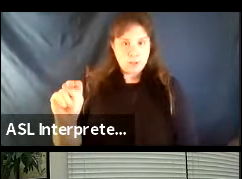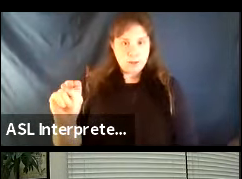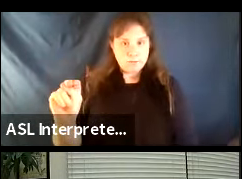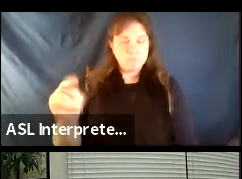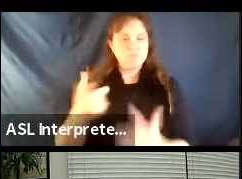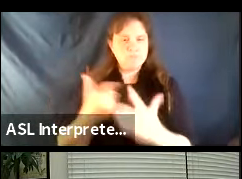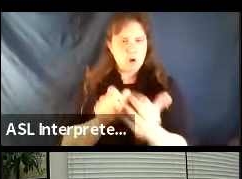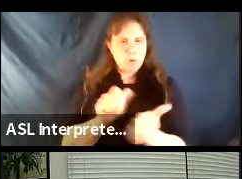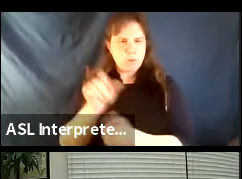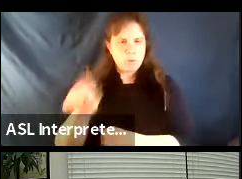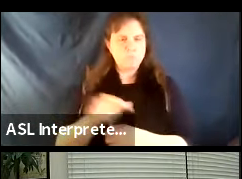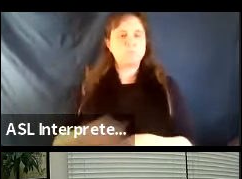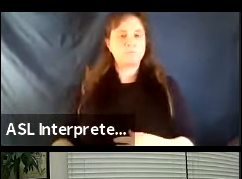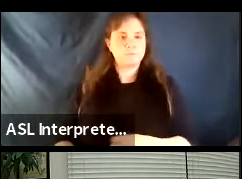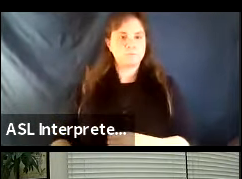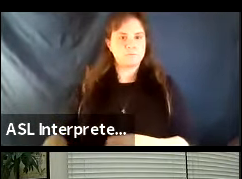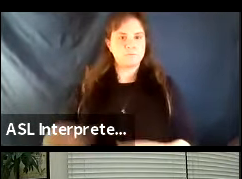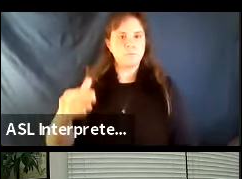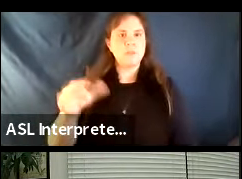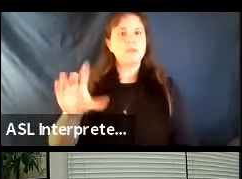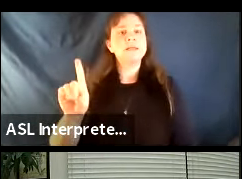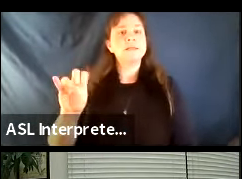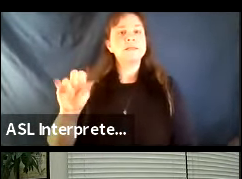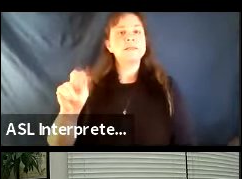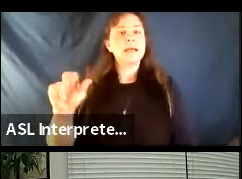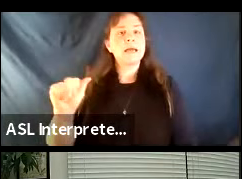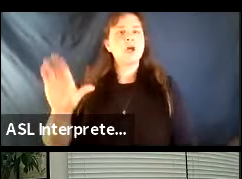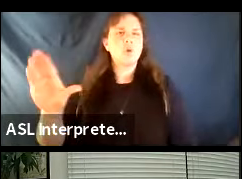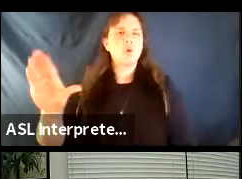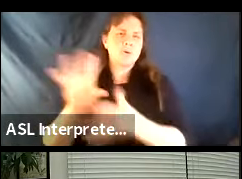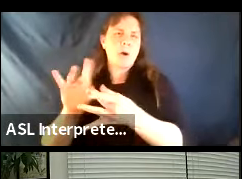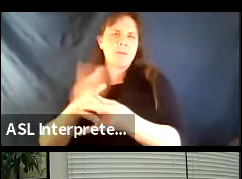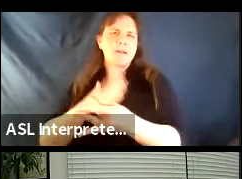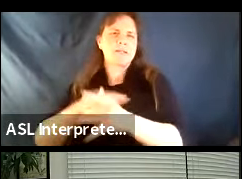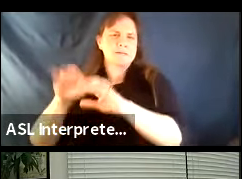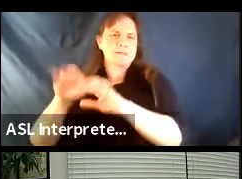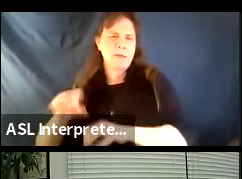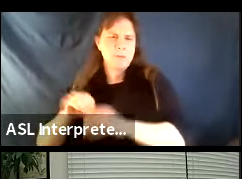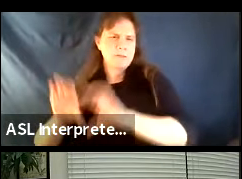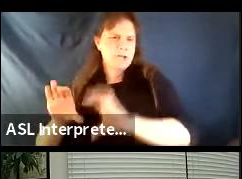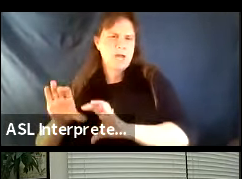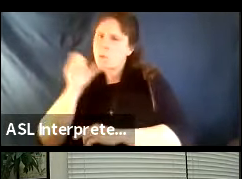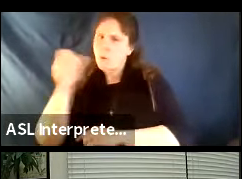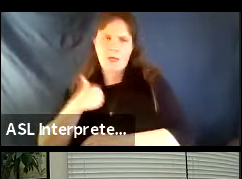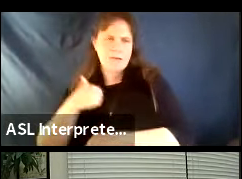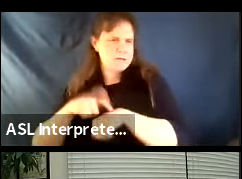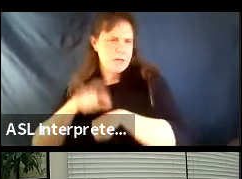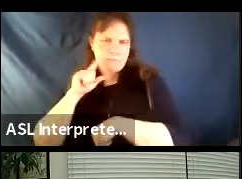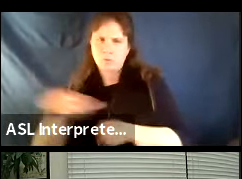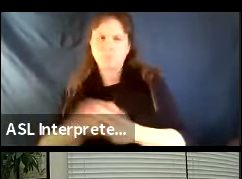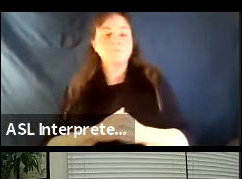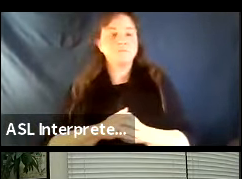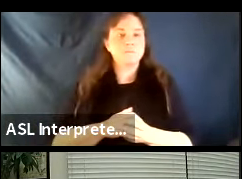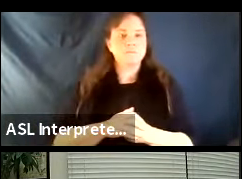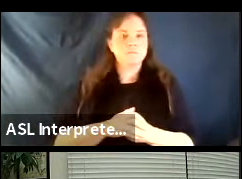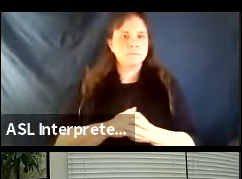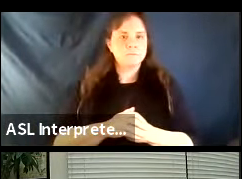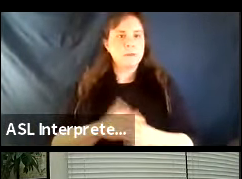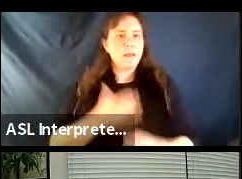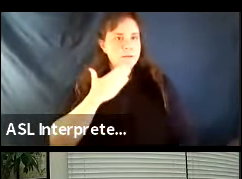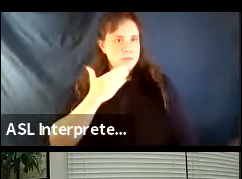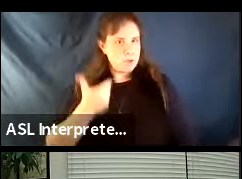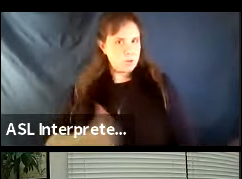of you. And Diana, please put your comment in the chat. I'm sorry, we won't have time. Hi, everyone. Thanks, Bobby. Denny Chan from